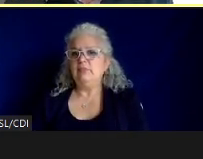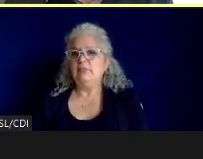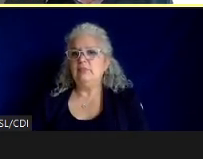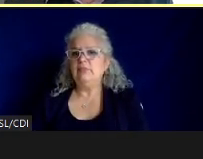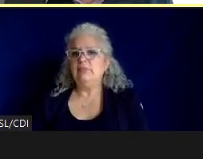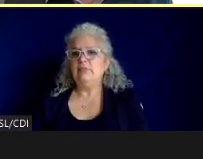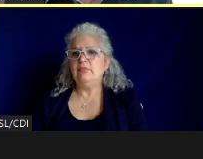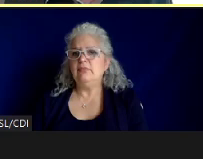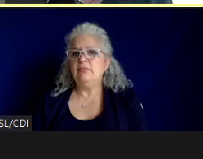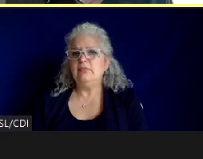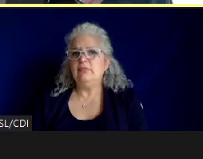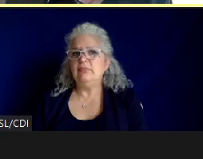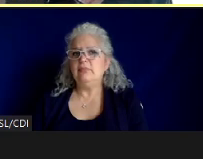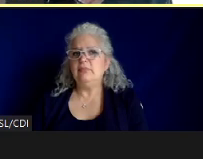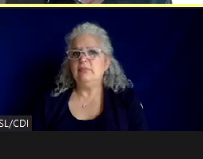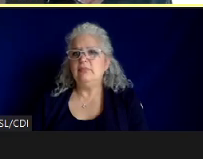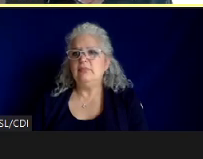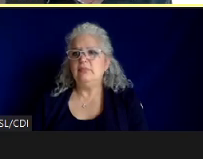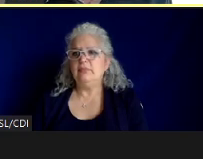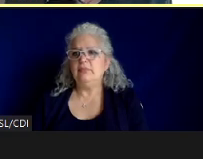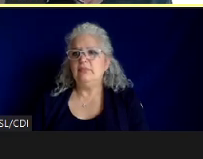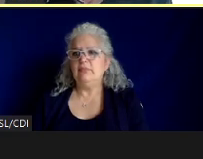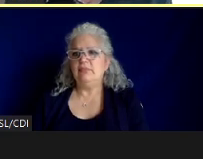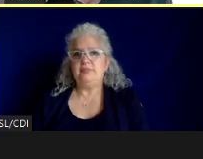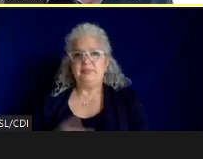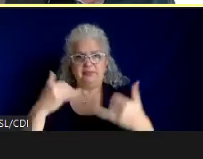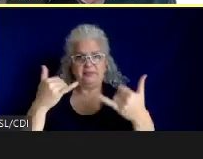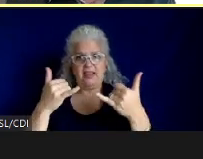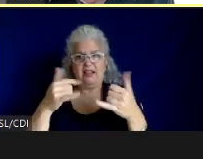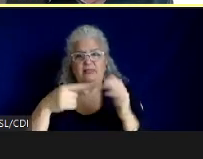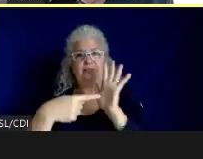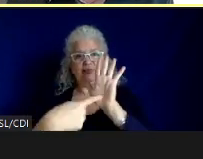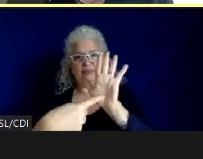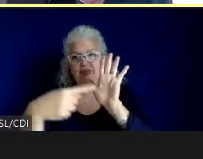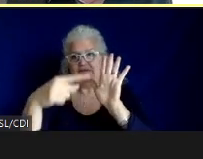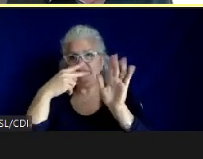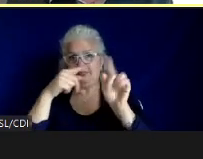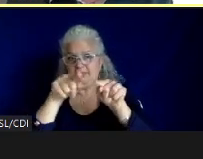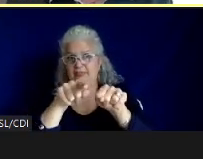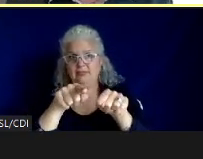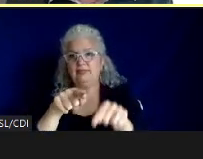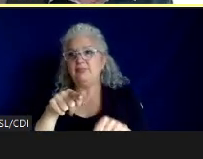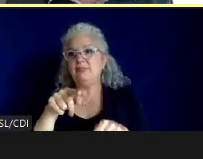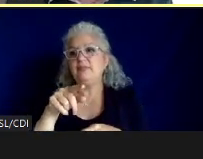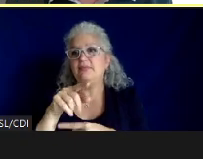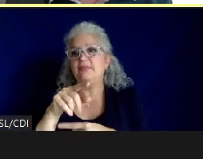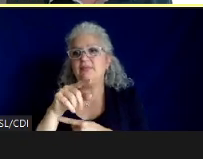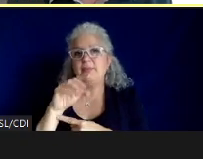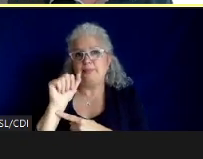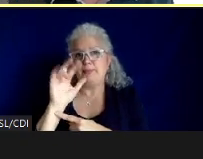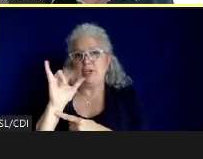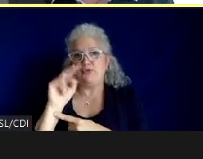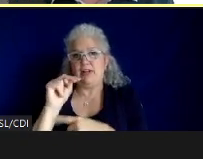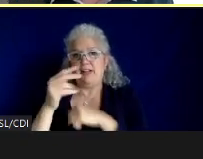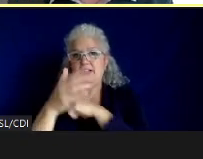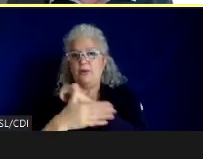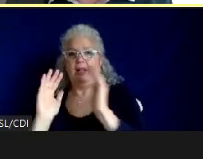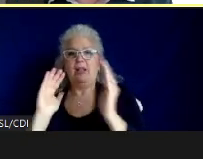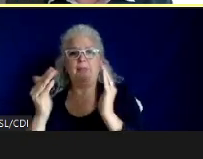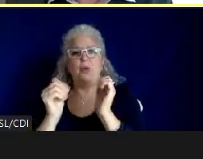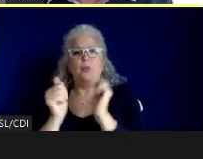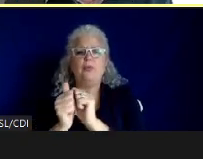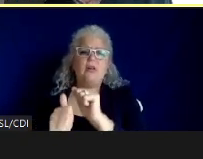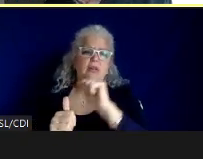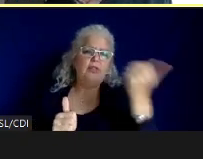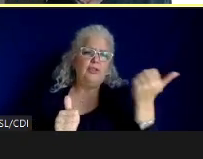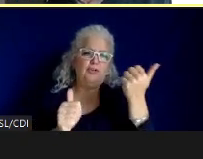And this is another way of describing our experience in Marin relative to other Bay Area counties. We have the lowest 7-day average case